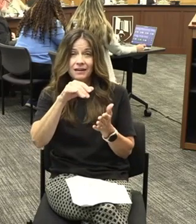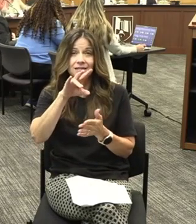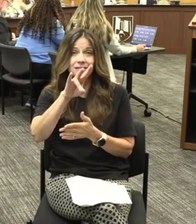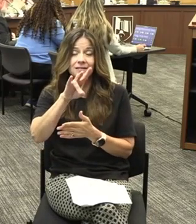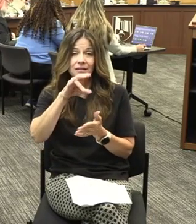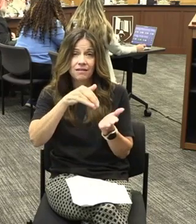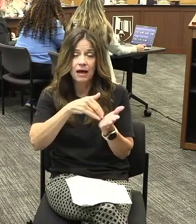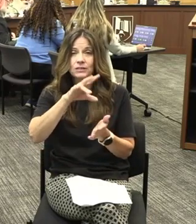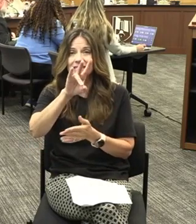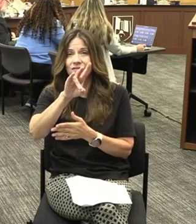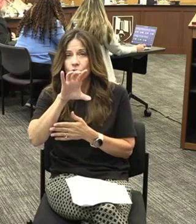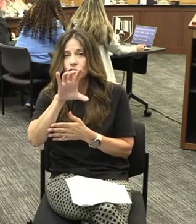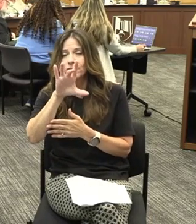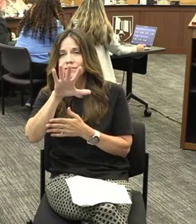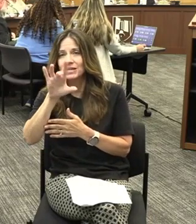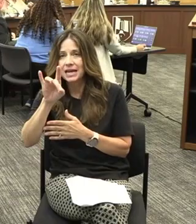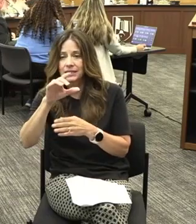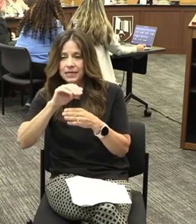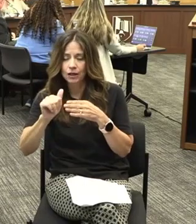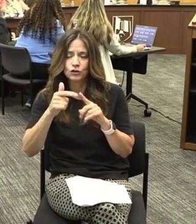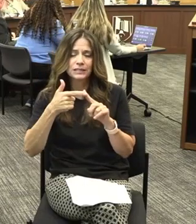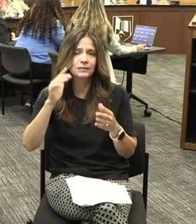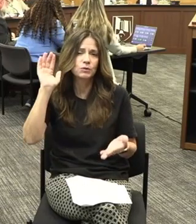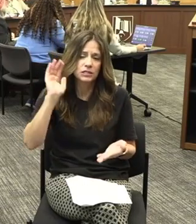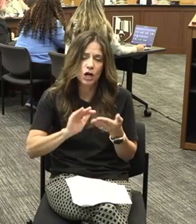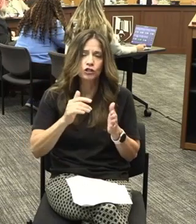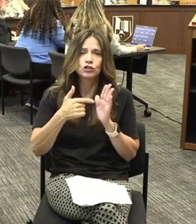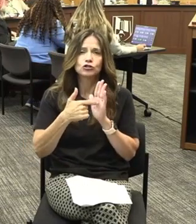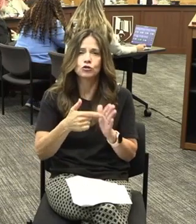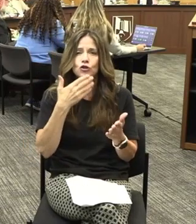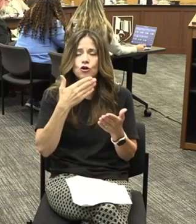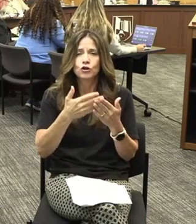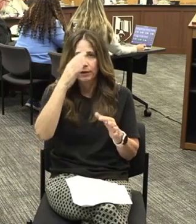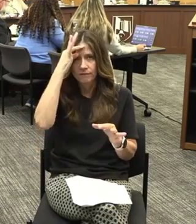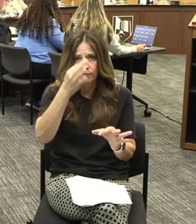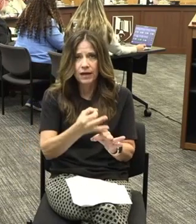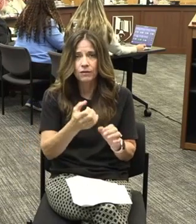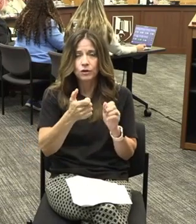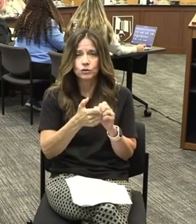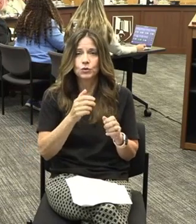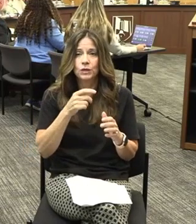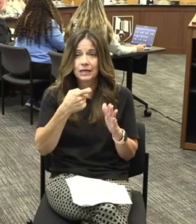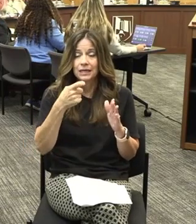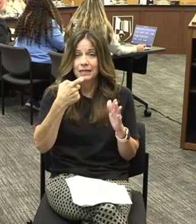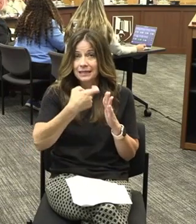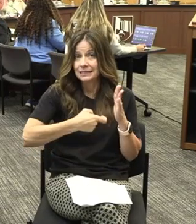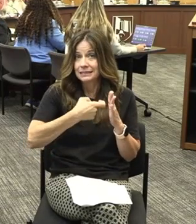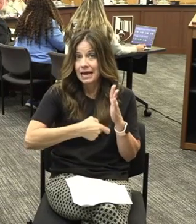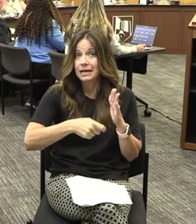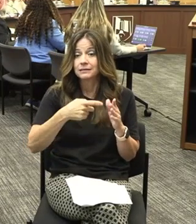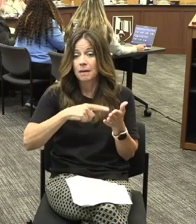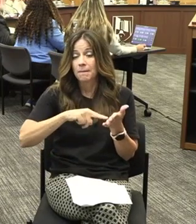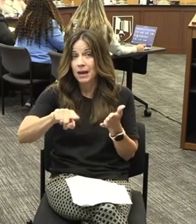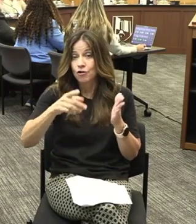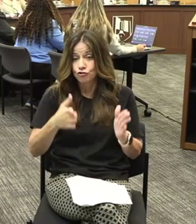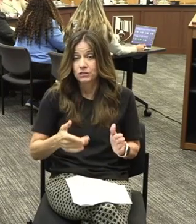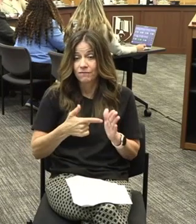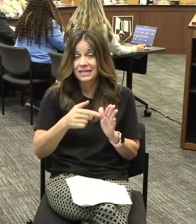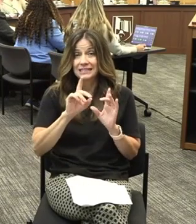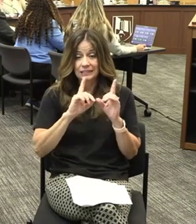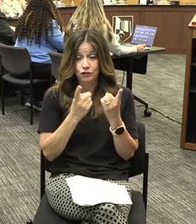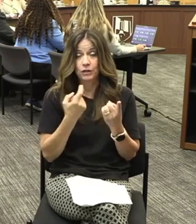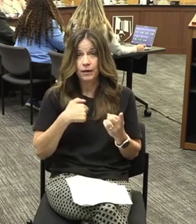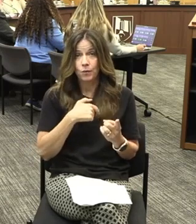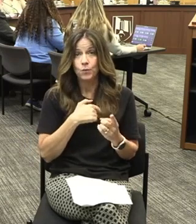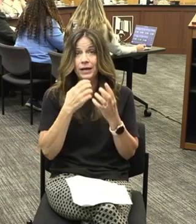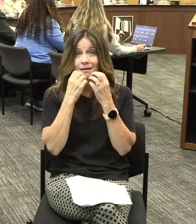$148,750, is an operating reduction that I think shows a good faith to our constituents, to the taxpayers of this district, that we care about